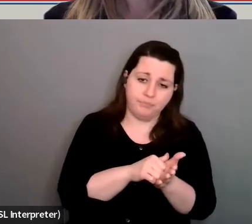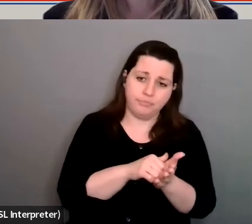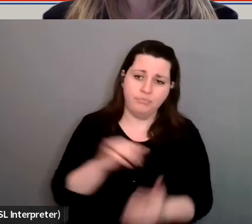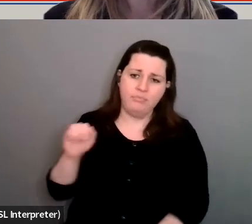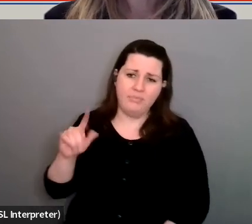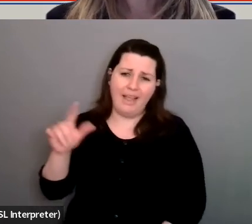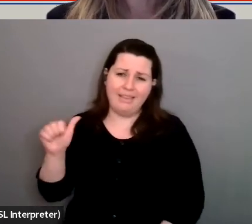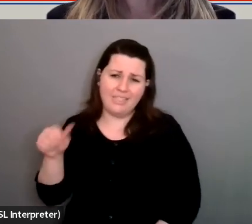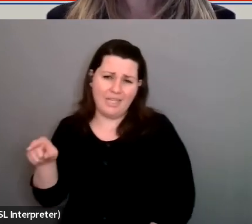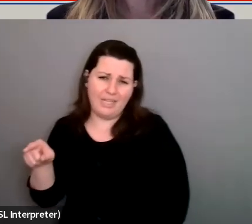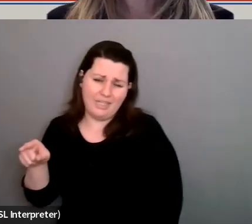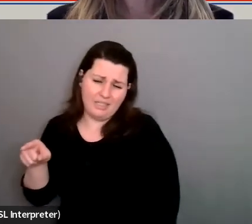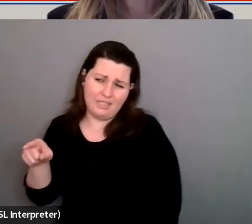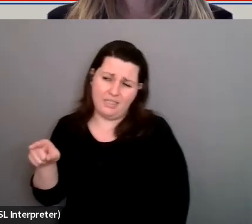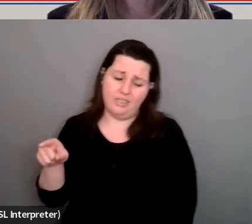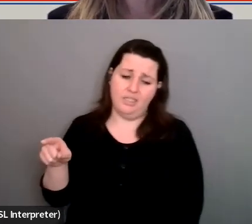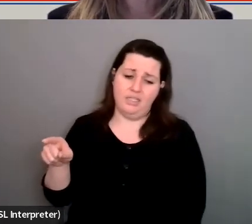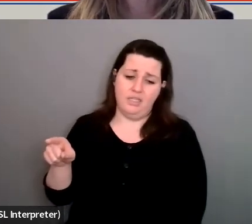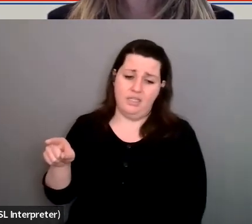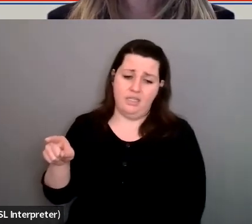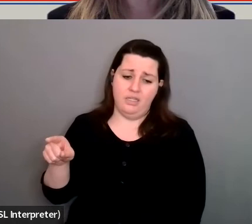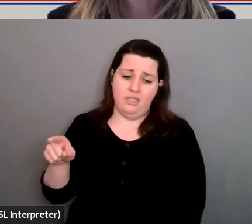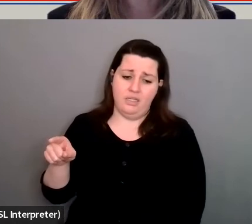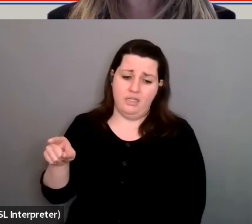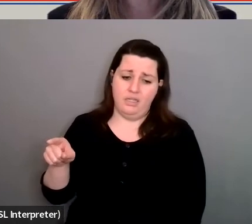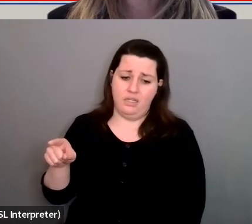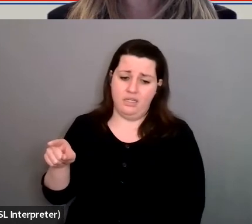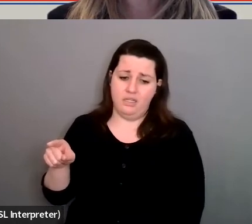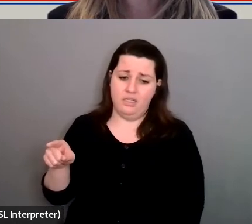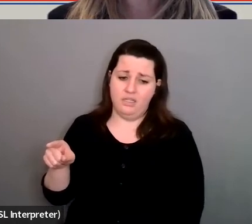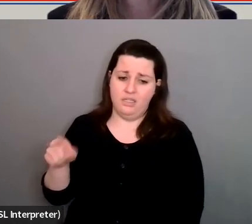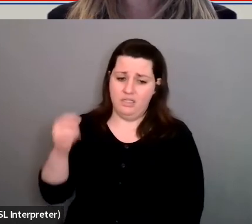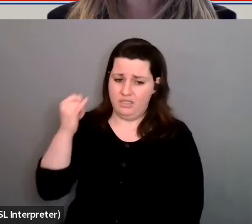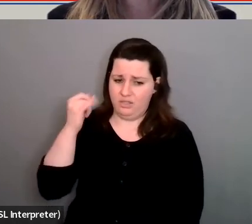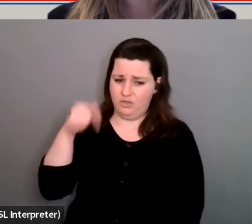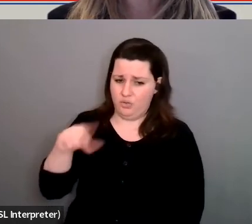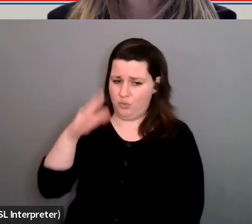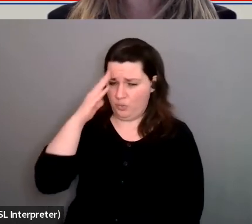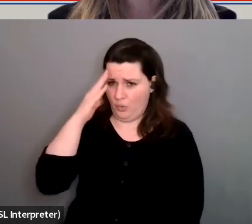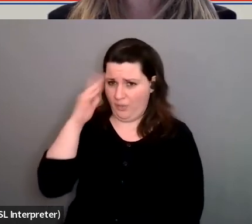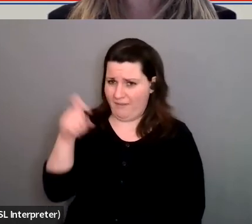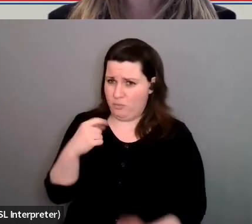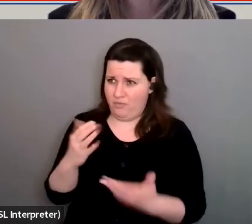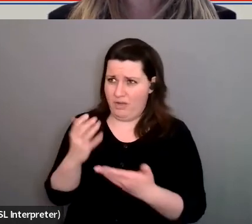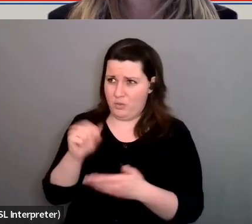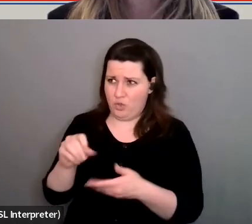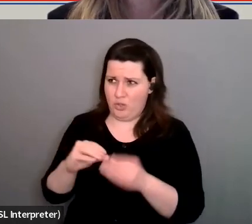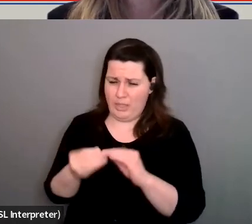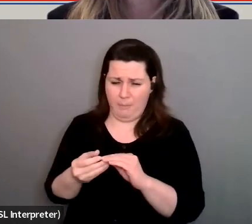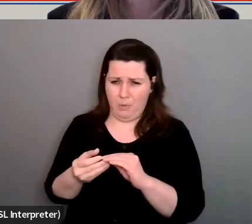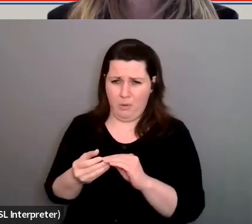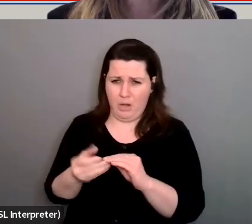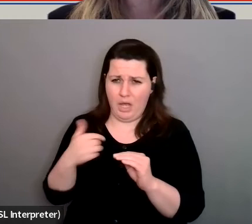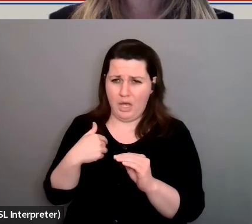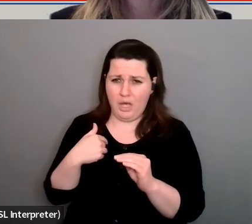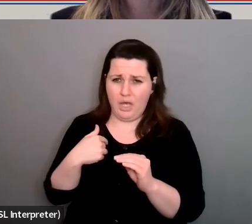don't know off the top of my head, and I don't know if you know, if they have to provide a social security number, or if I would assume